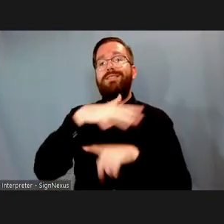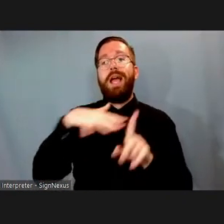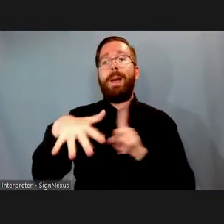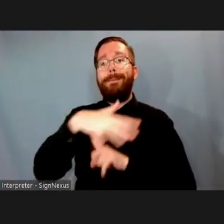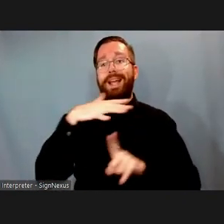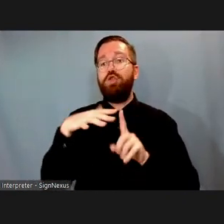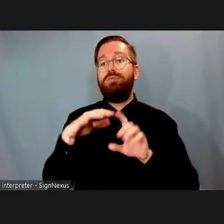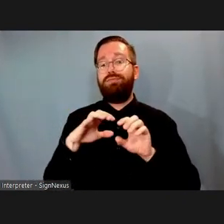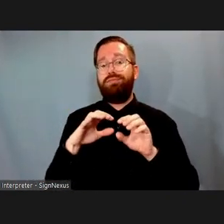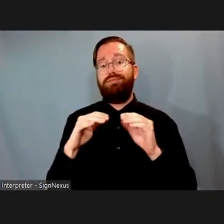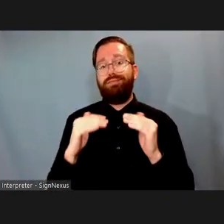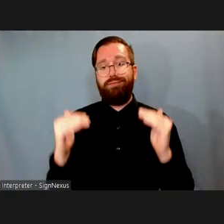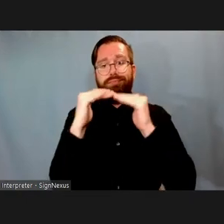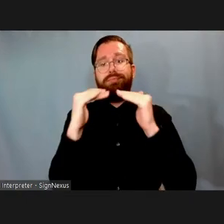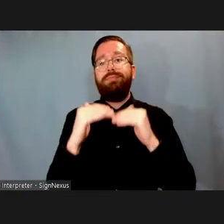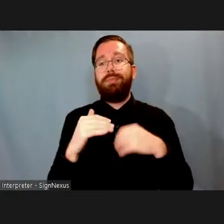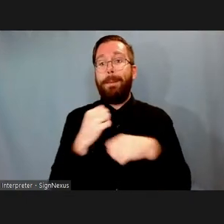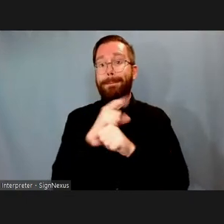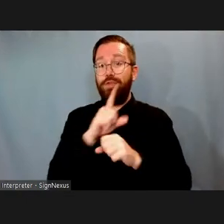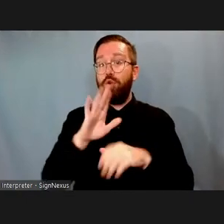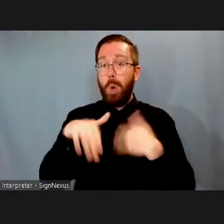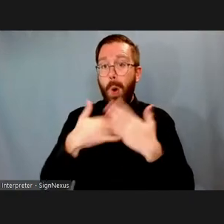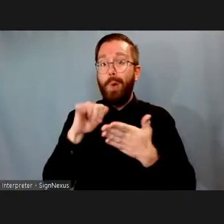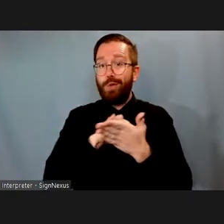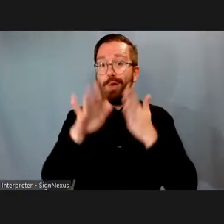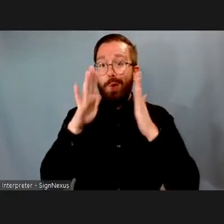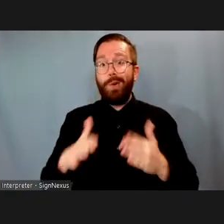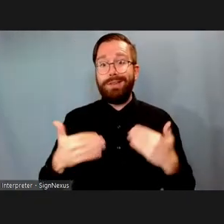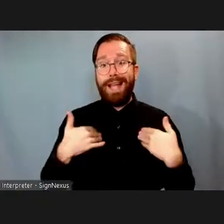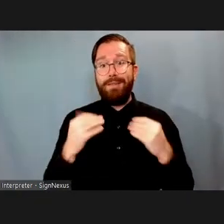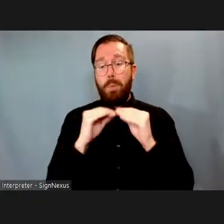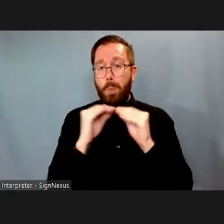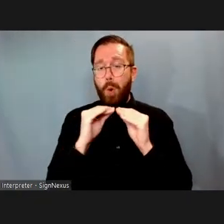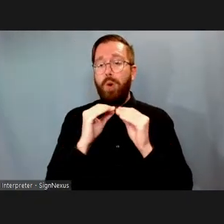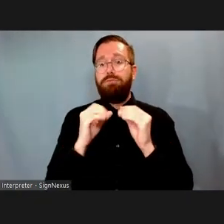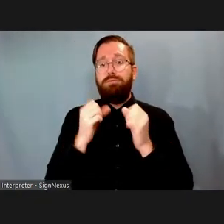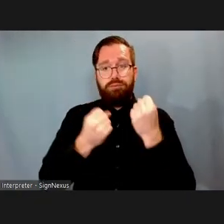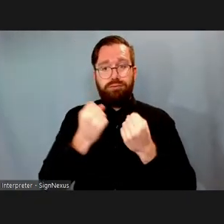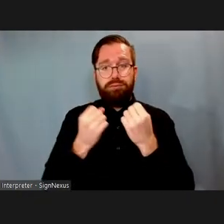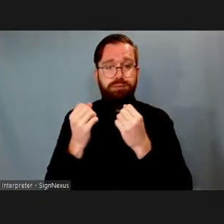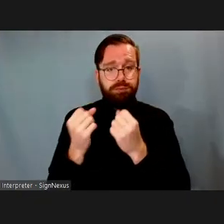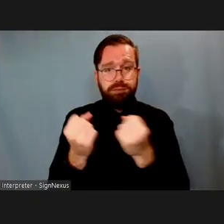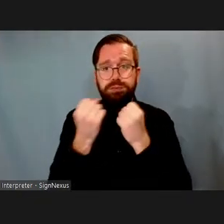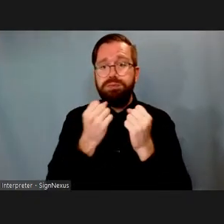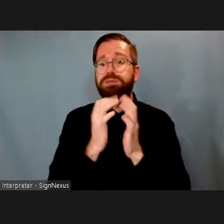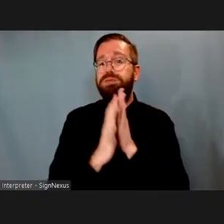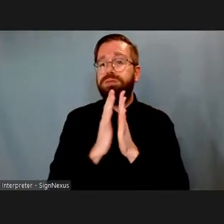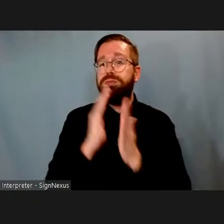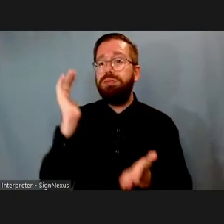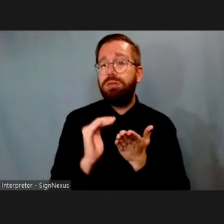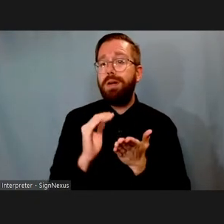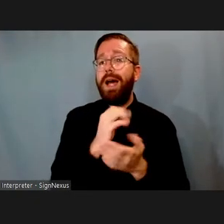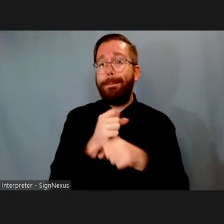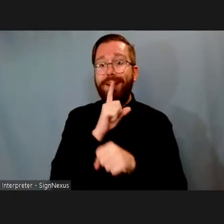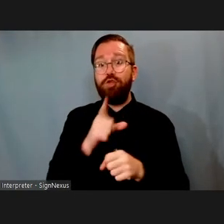yorkers easing congestion and creating growth and improving safety and customer service through technology